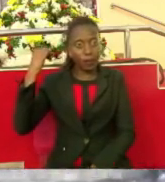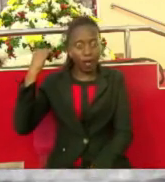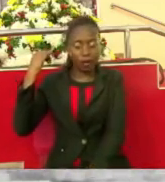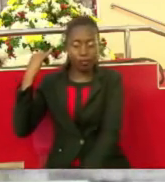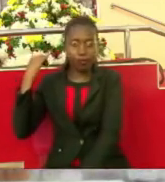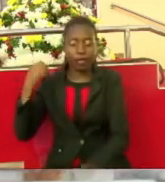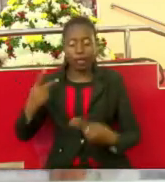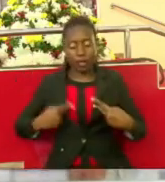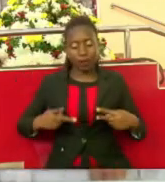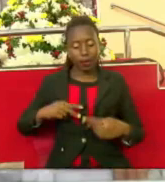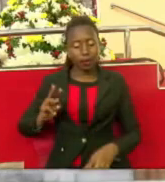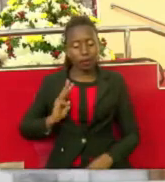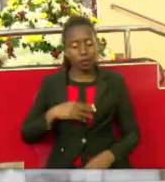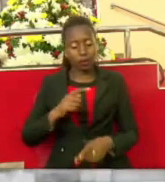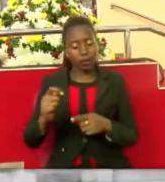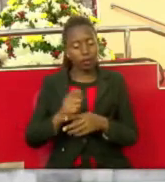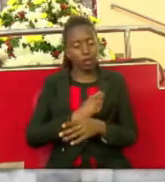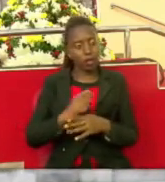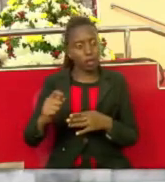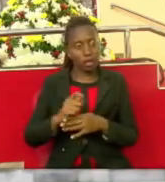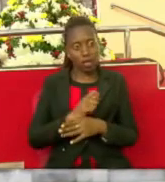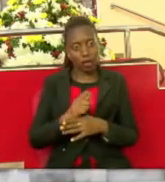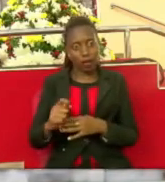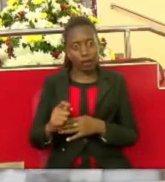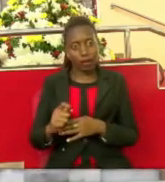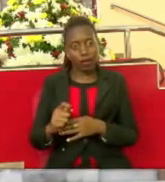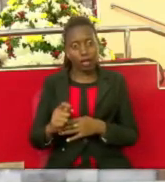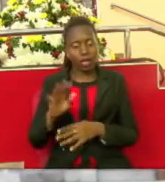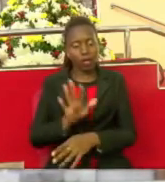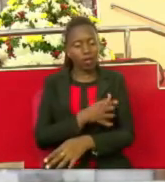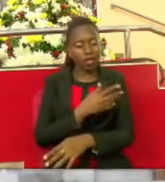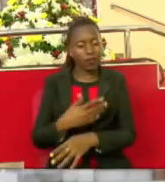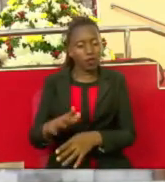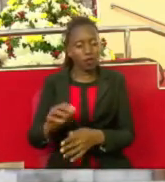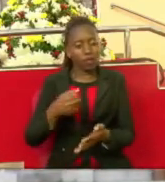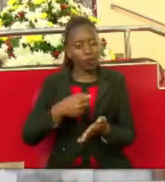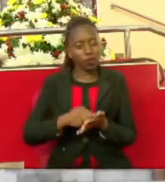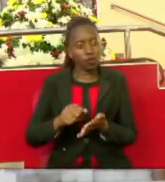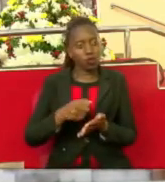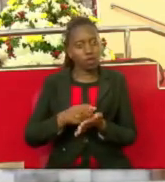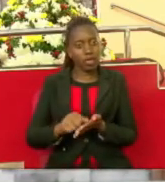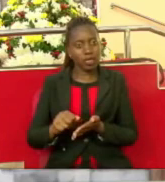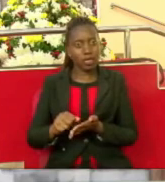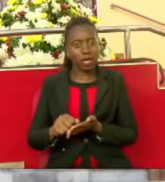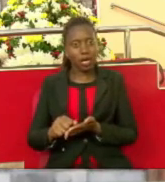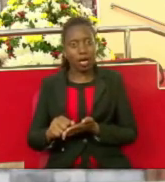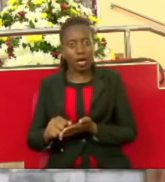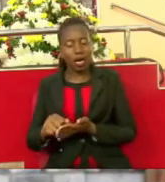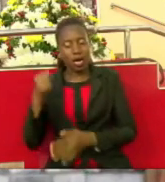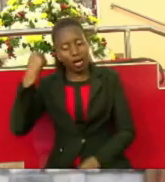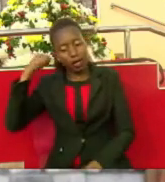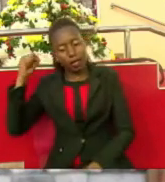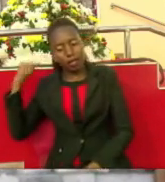were training, watu ambao tulikuwa tunawafunza, they are the music producers. Walikuwa ni wale watu wa kutoa nyimbo. The sound engineers. Na wale wa